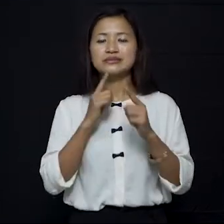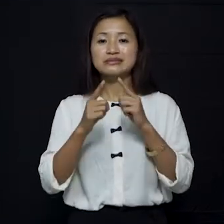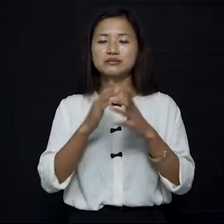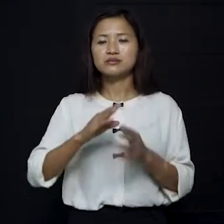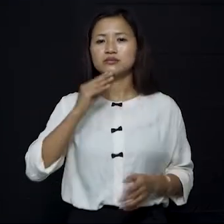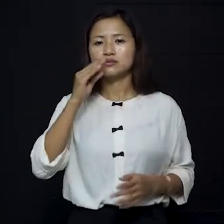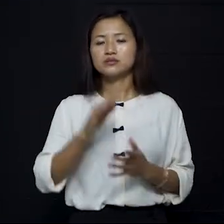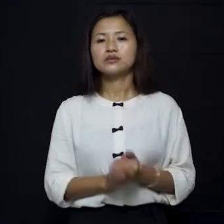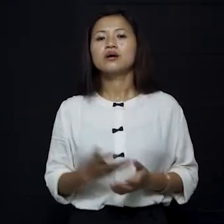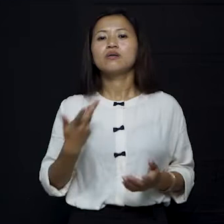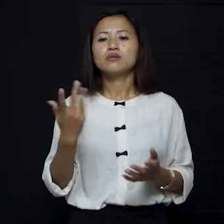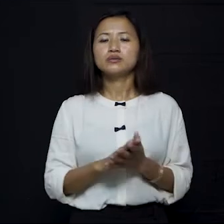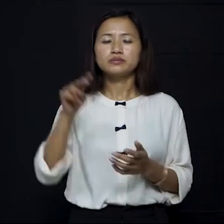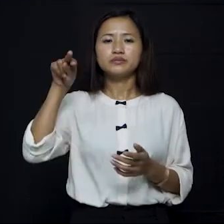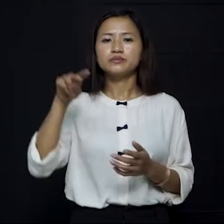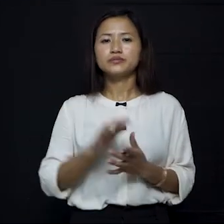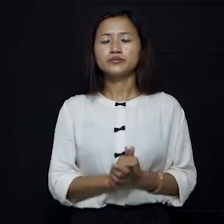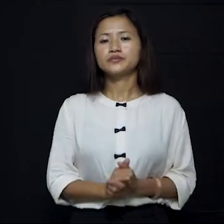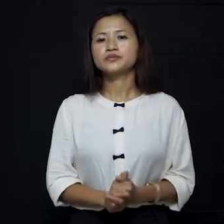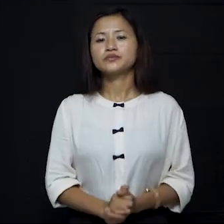get to know what it really means, okay?